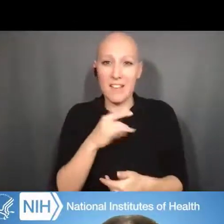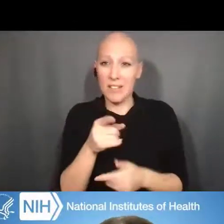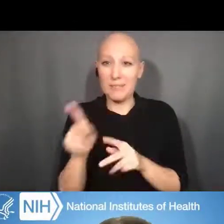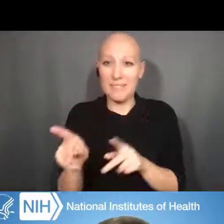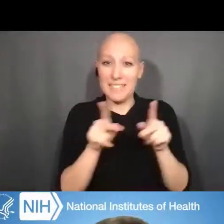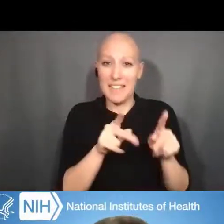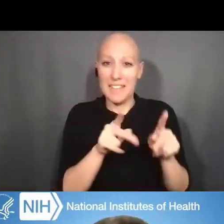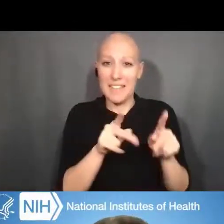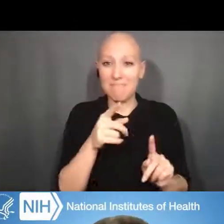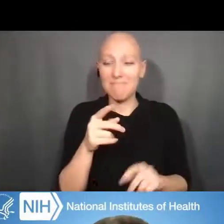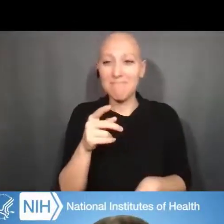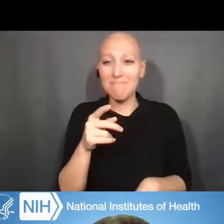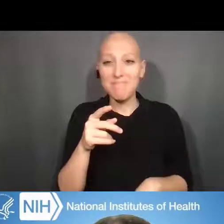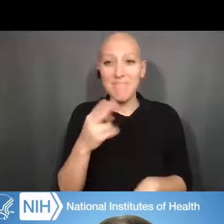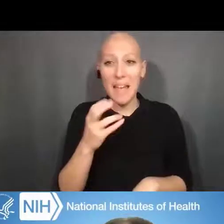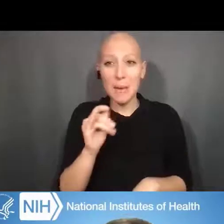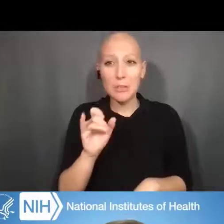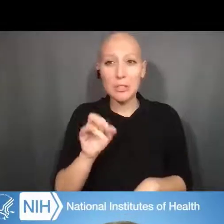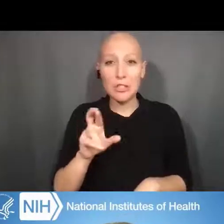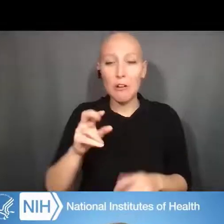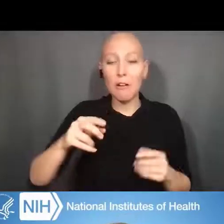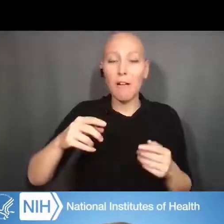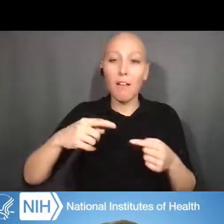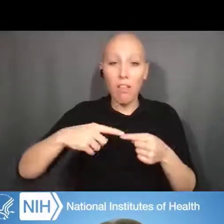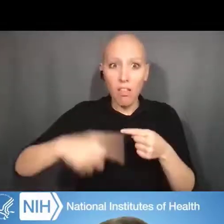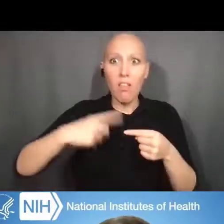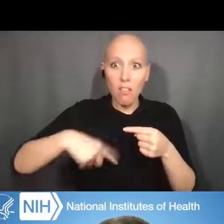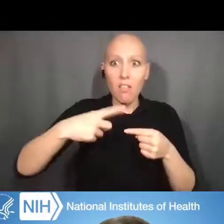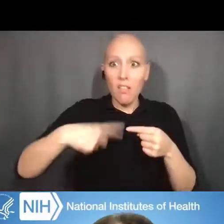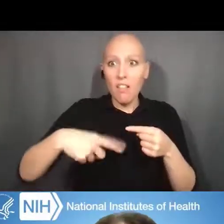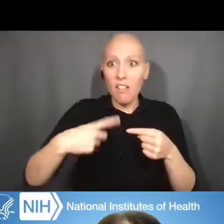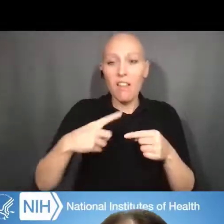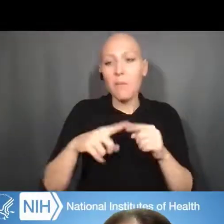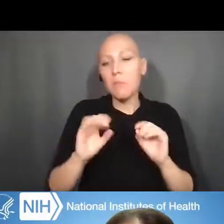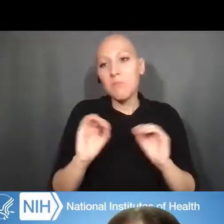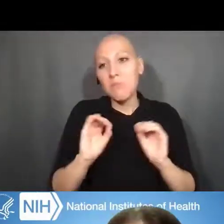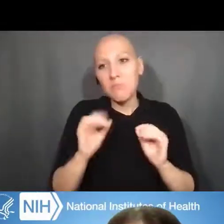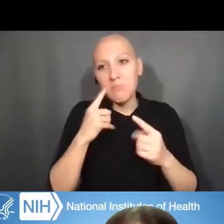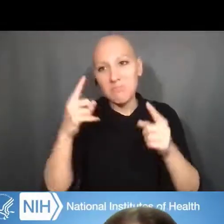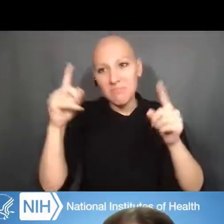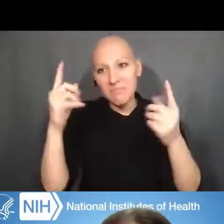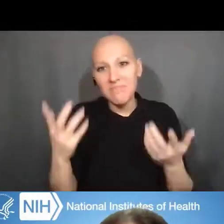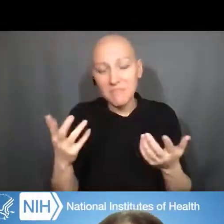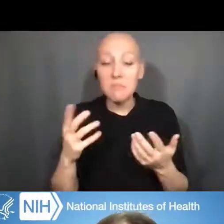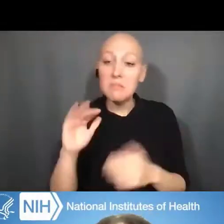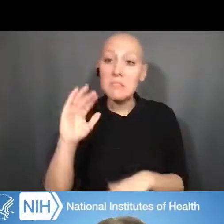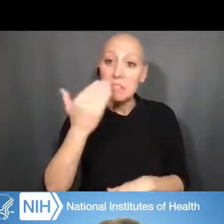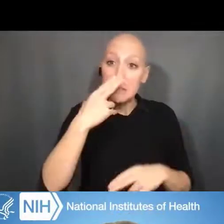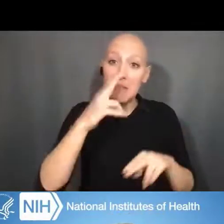circles, accomplishing very little, although I do admit he does seem to be having some fun.